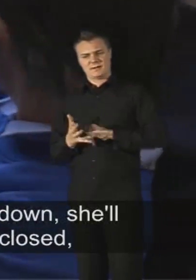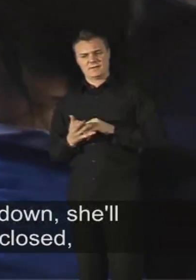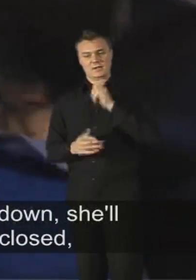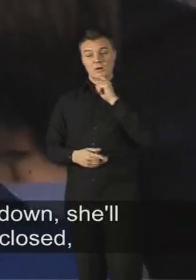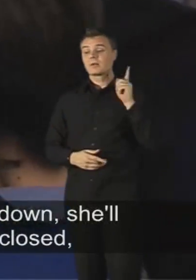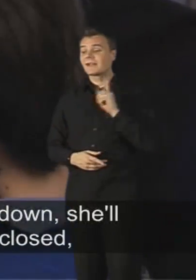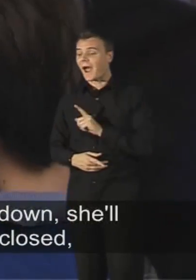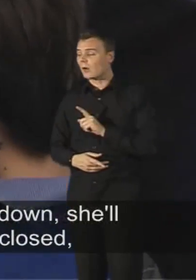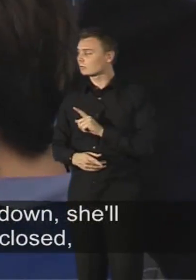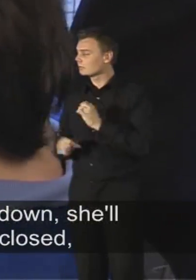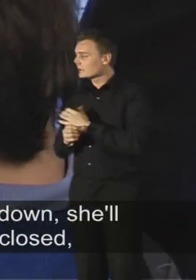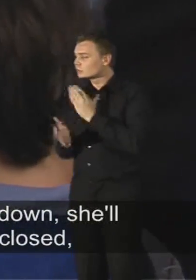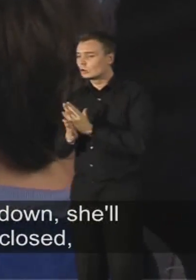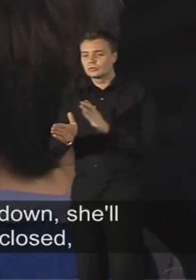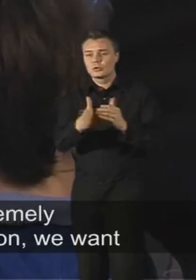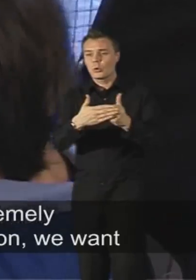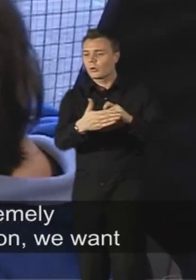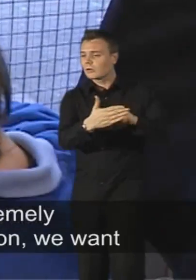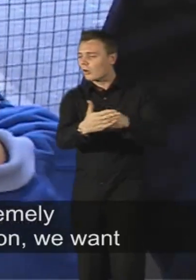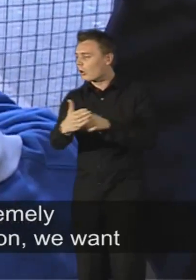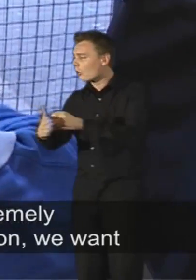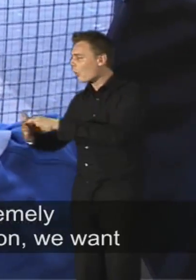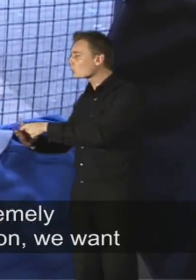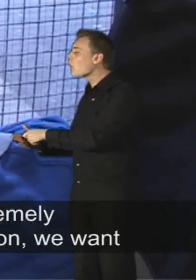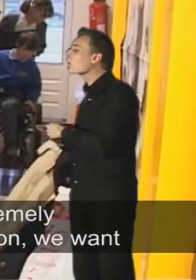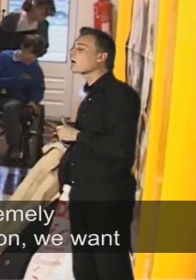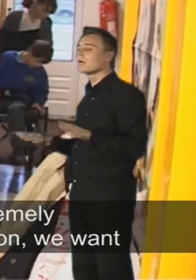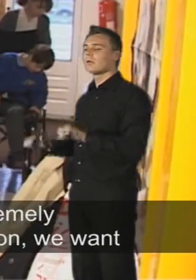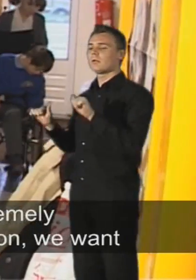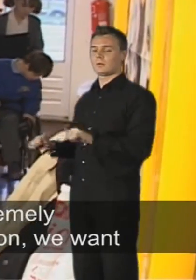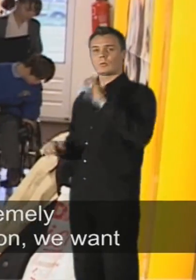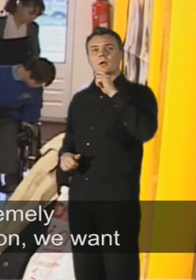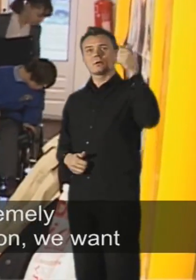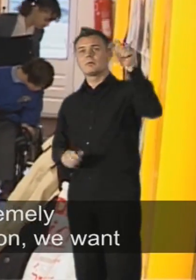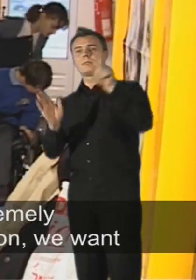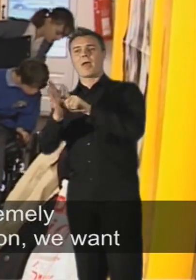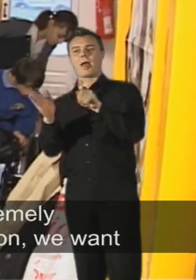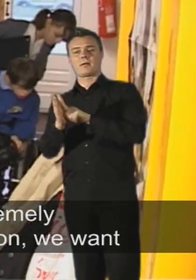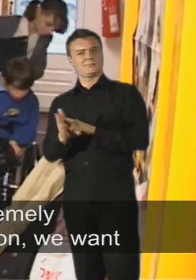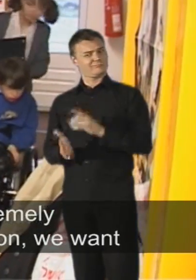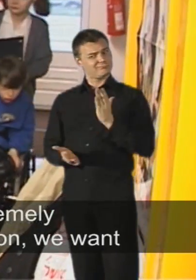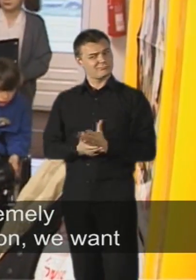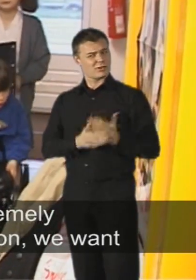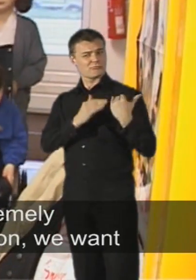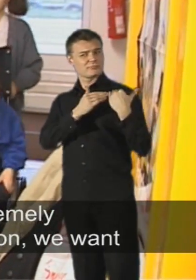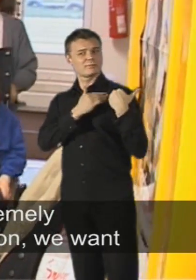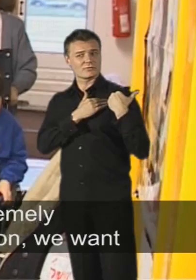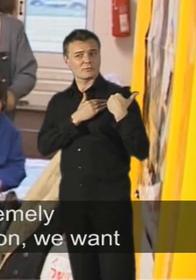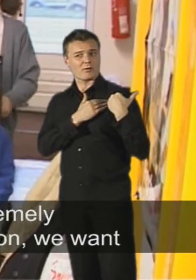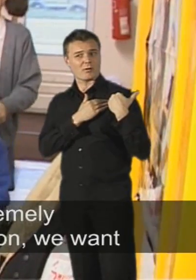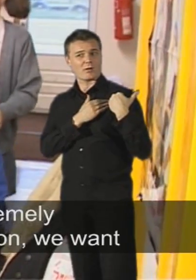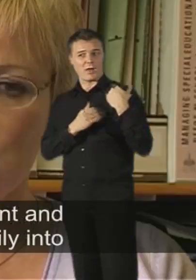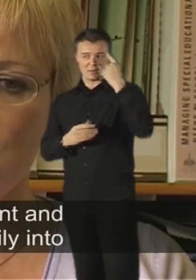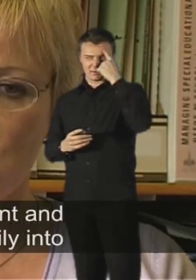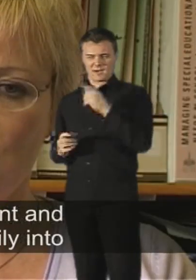certain that all the doors are closed. She'll then ring the bell. It's an extremely responsible job. In terms of